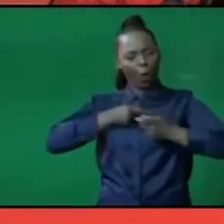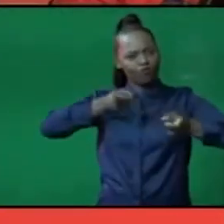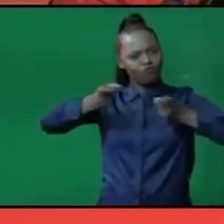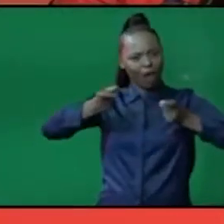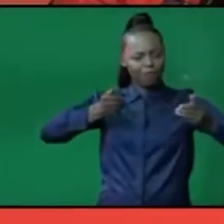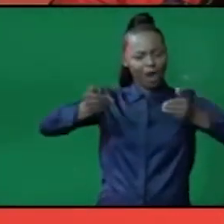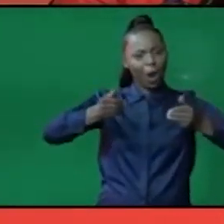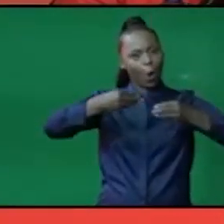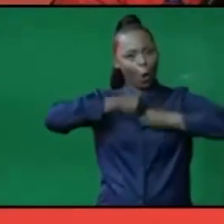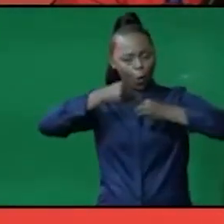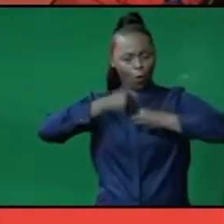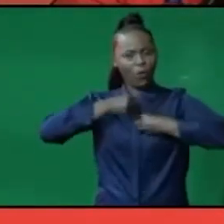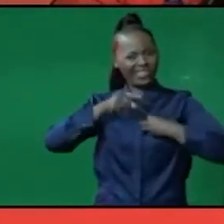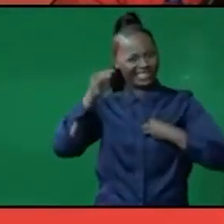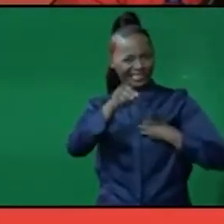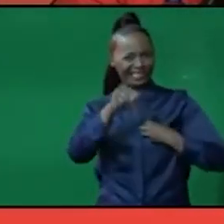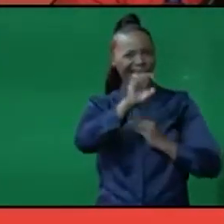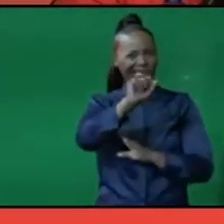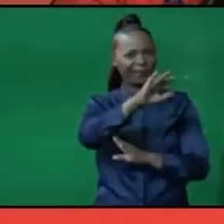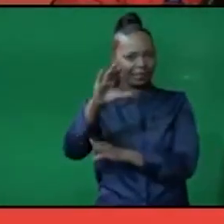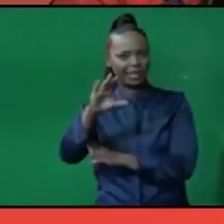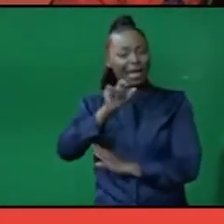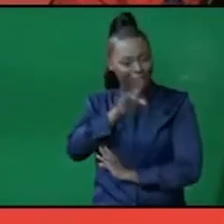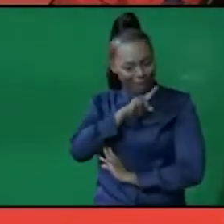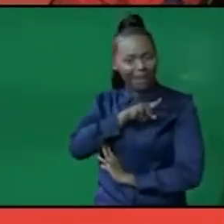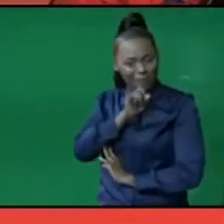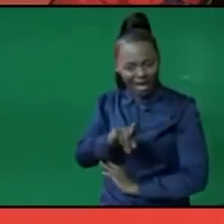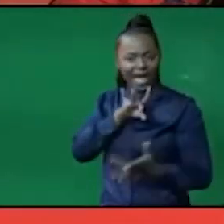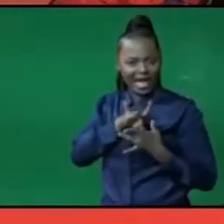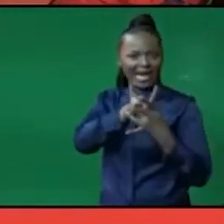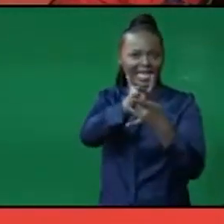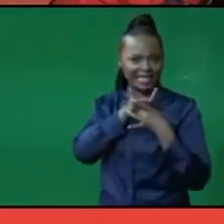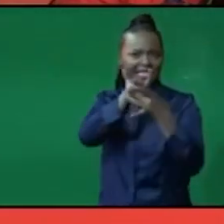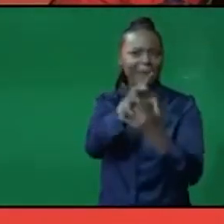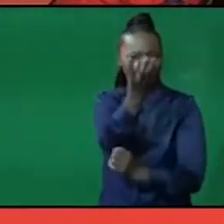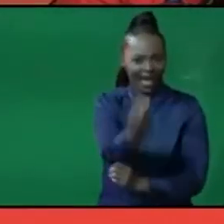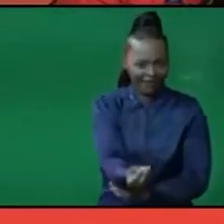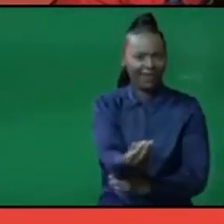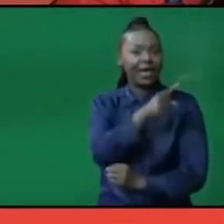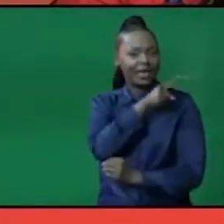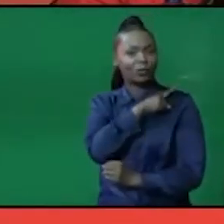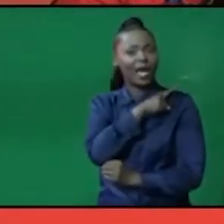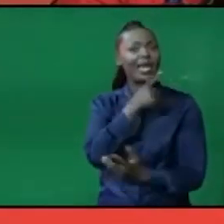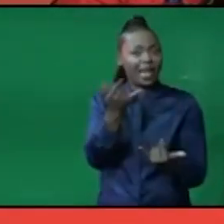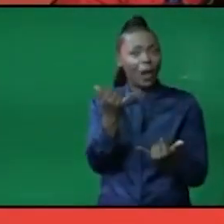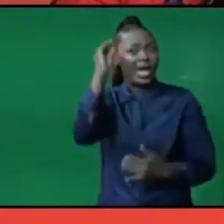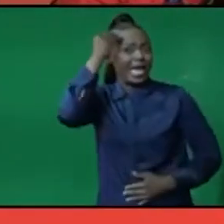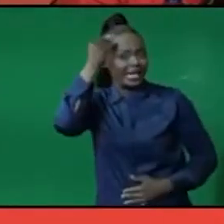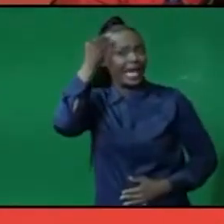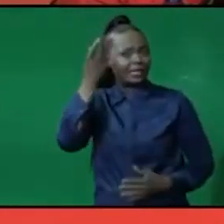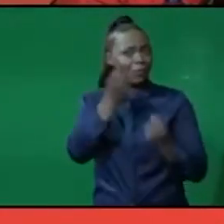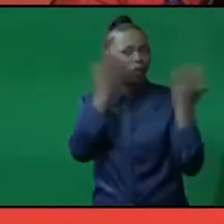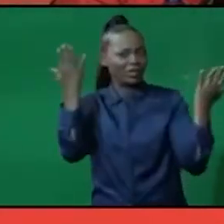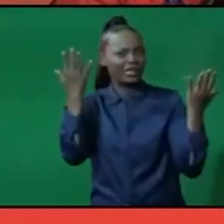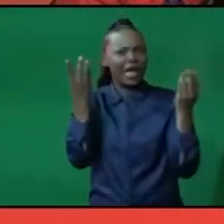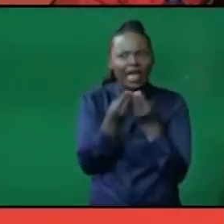our relationship with SABC. And that's why we must have huge interest in the SABC. It must be